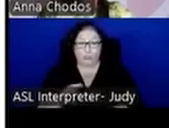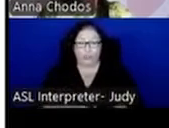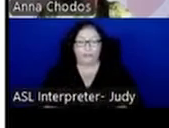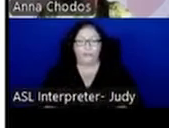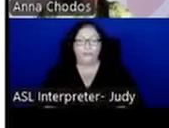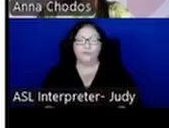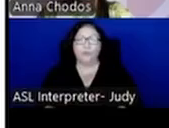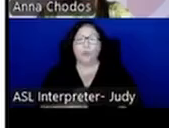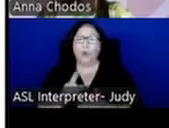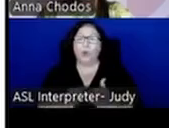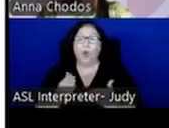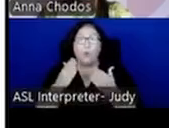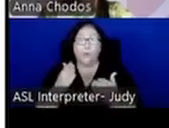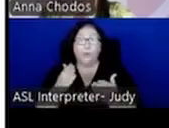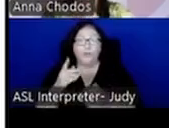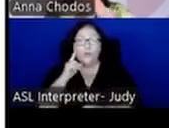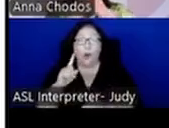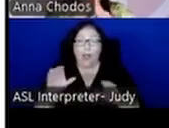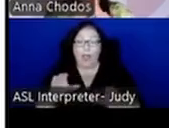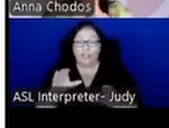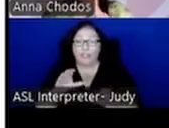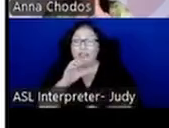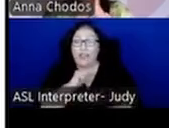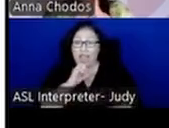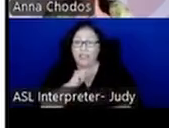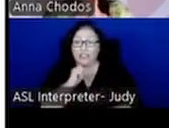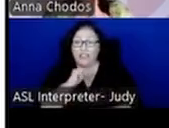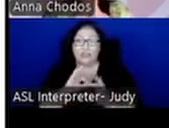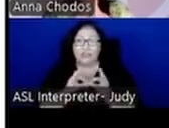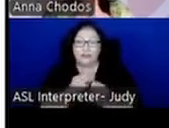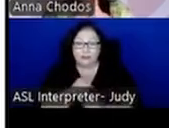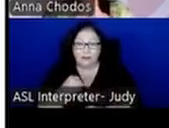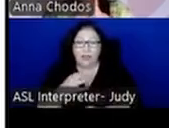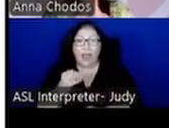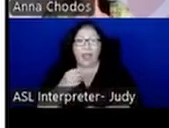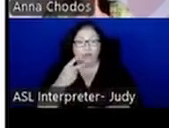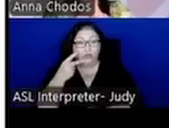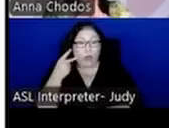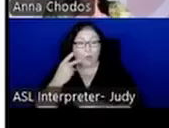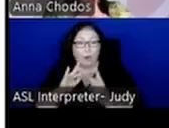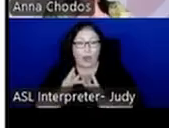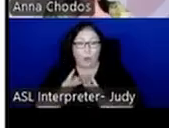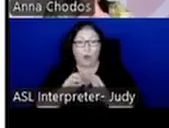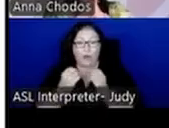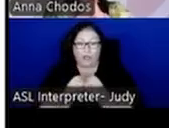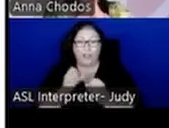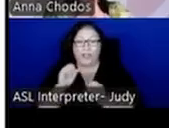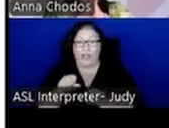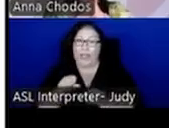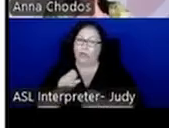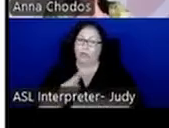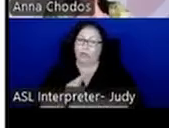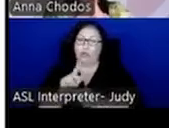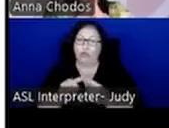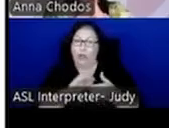that aging, kinship, and tribal network organizations could take to collaborate with healthcare providers or to